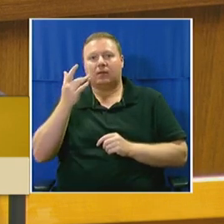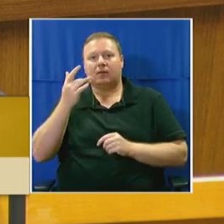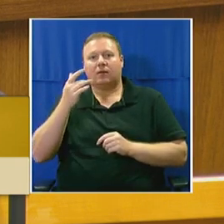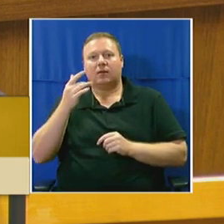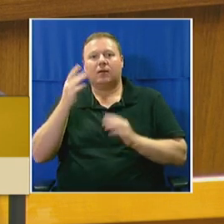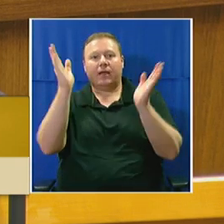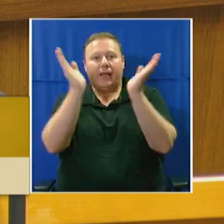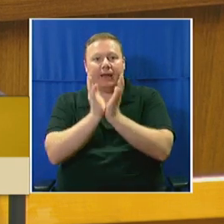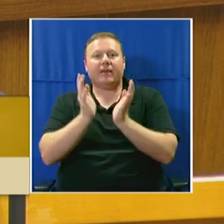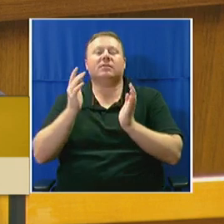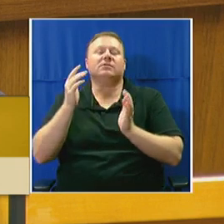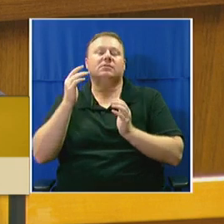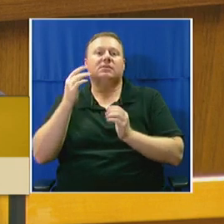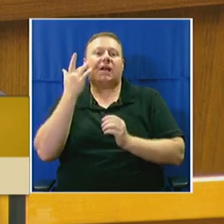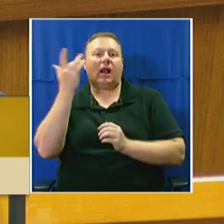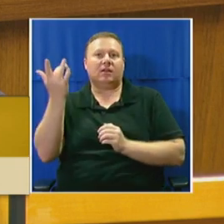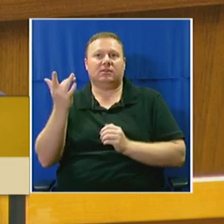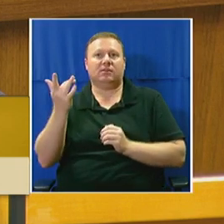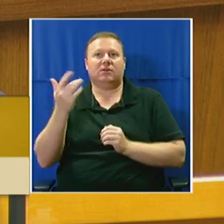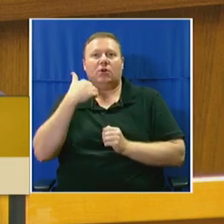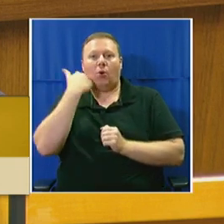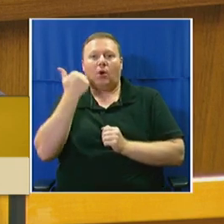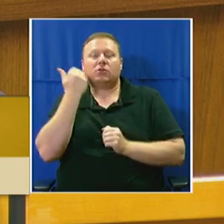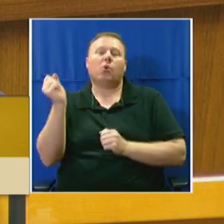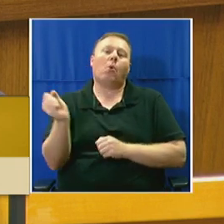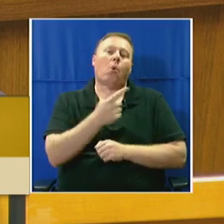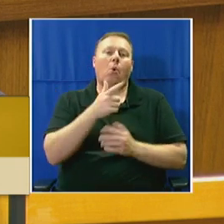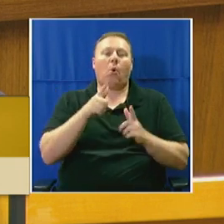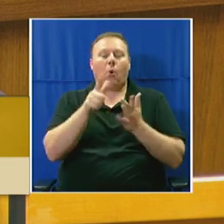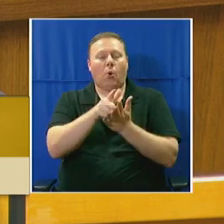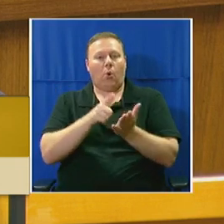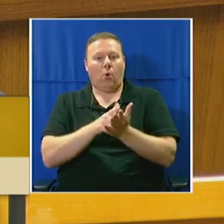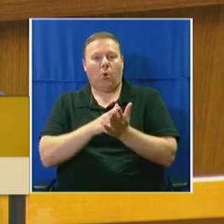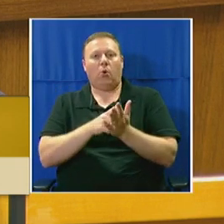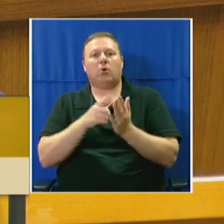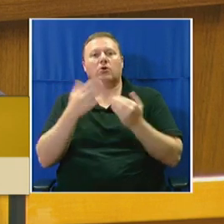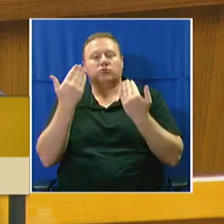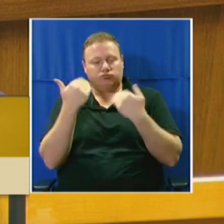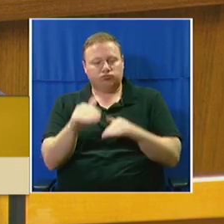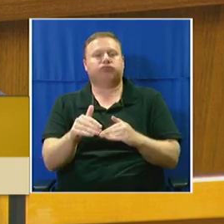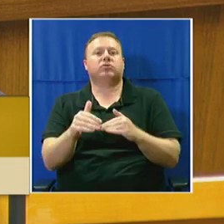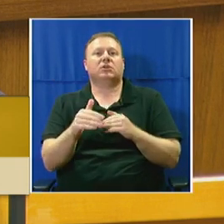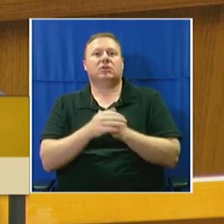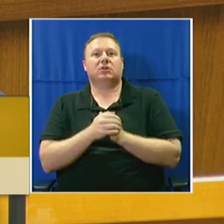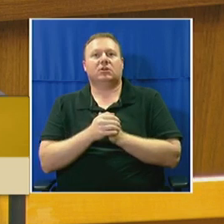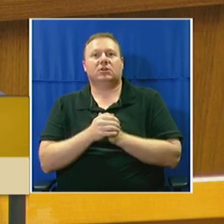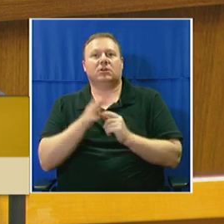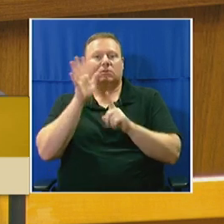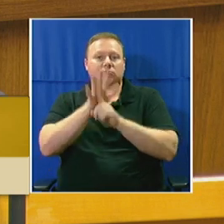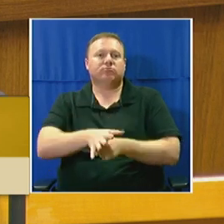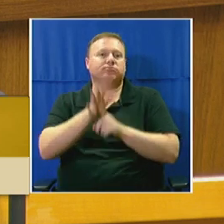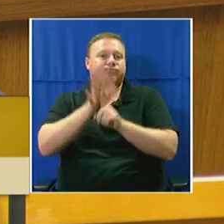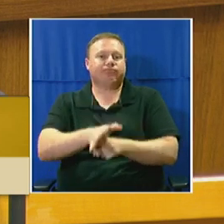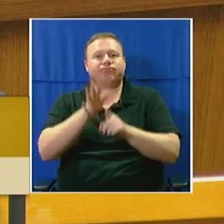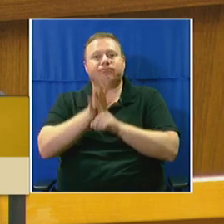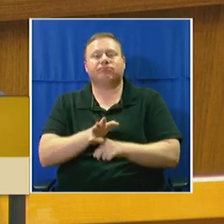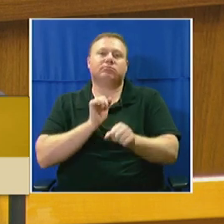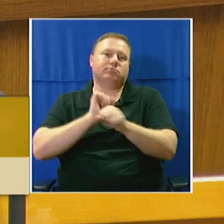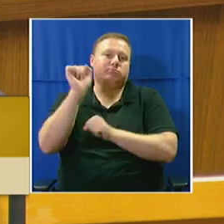chter that said we women of South Africa wives mothers working women Housewives